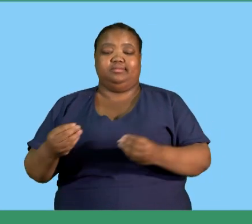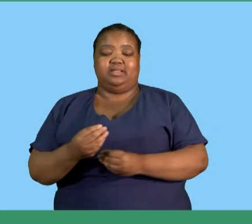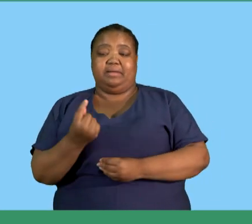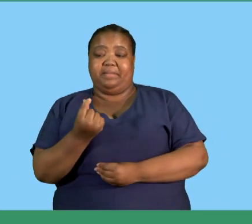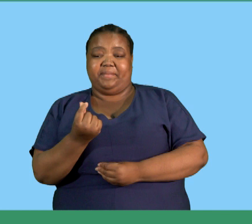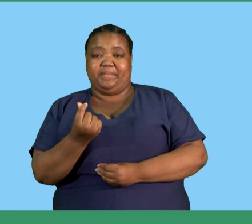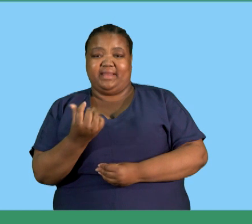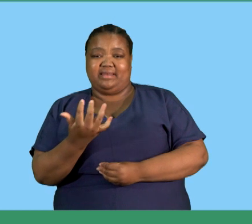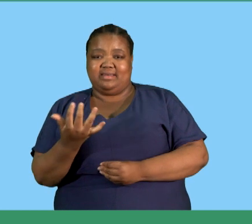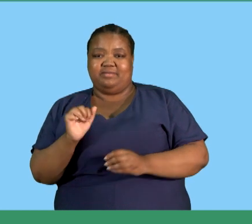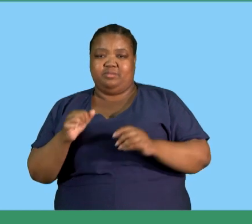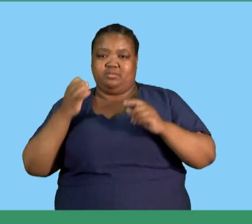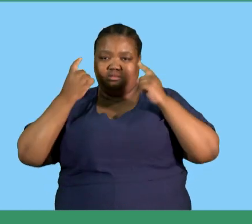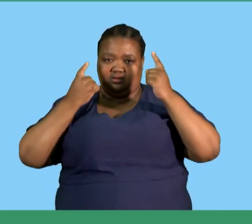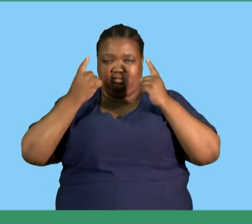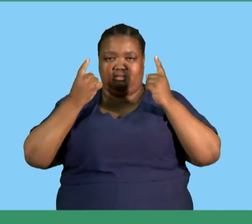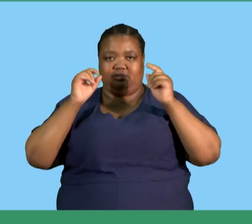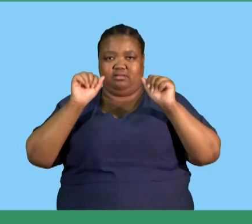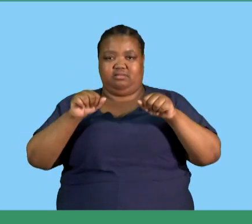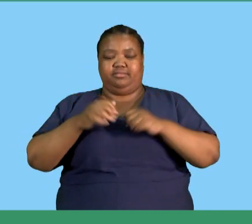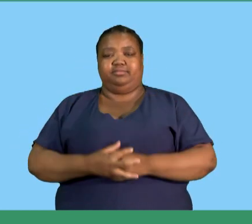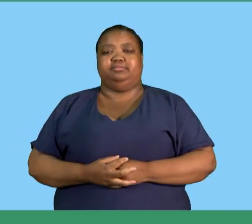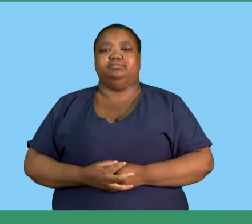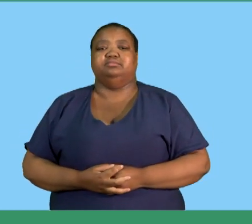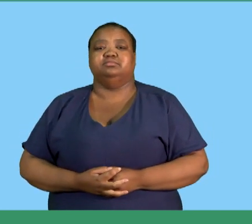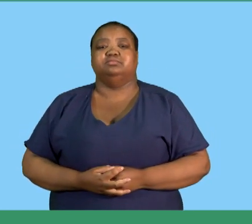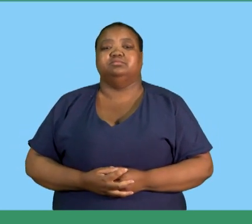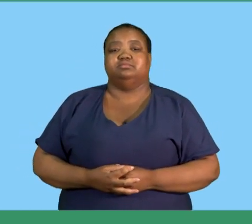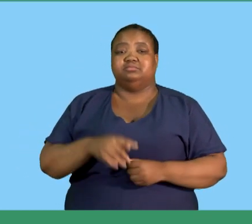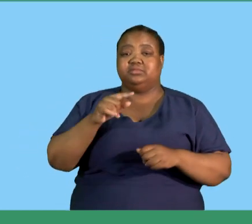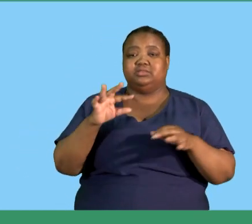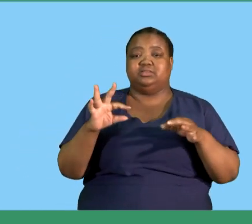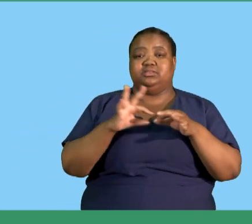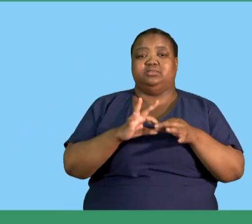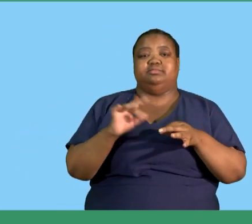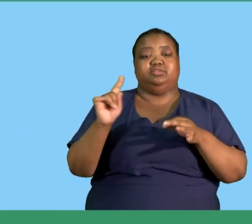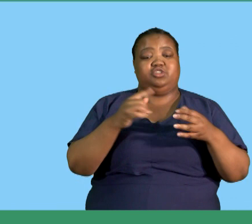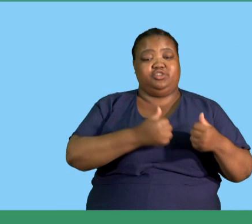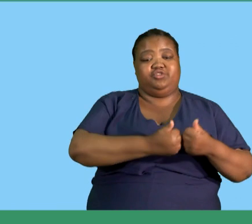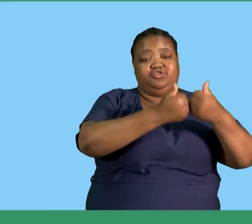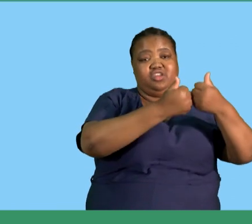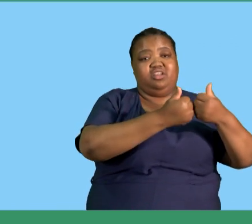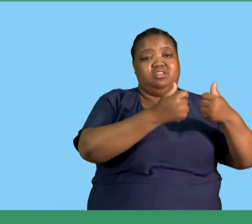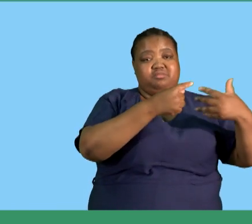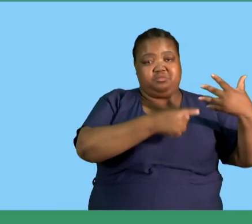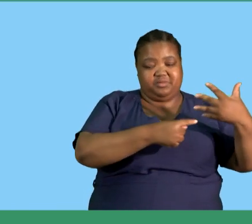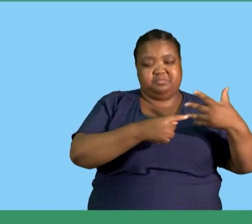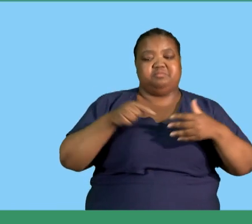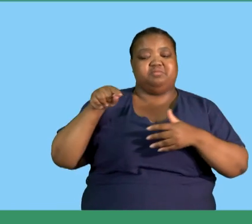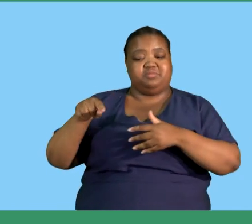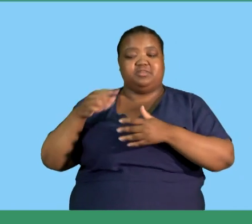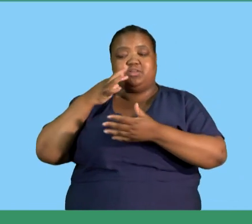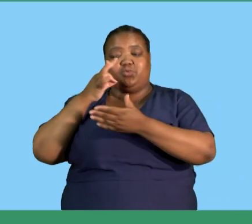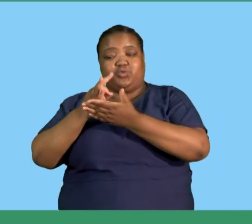when trading with the other countries. I hope you can see that there is a link here. For every challenge, there is